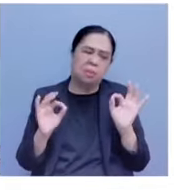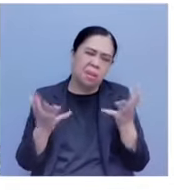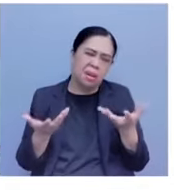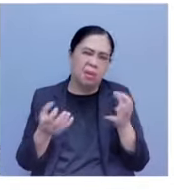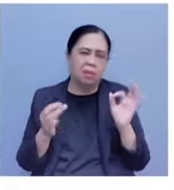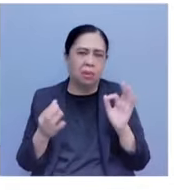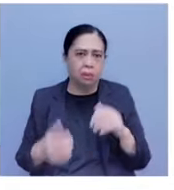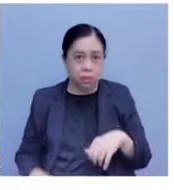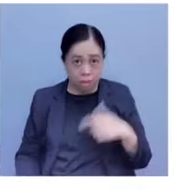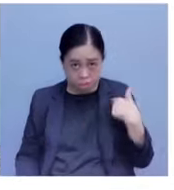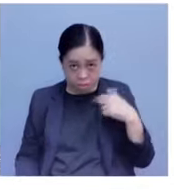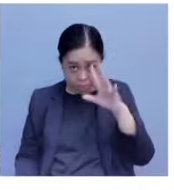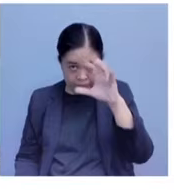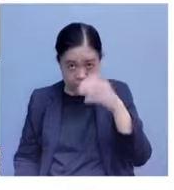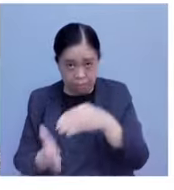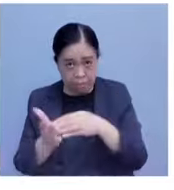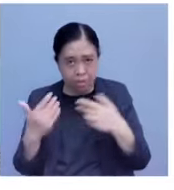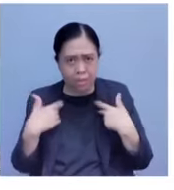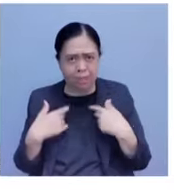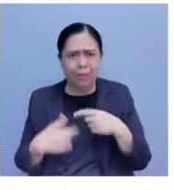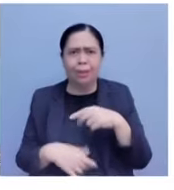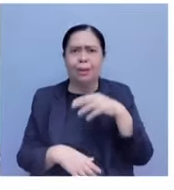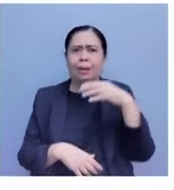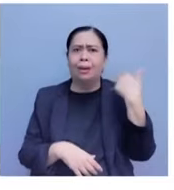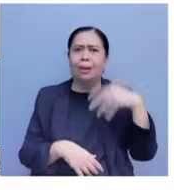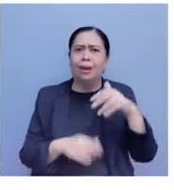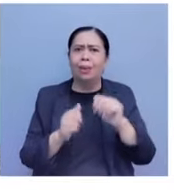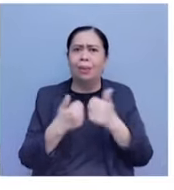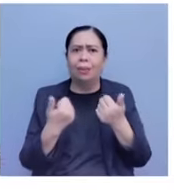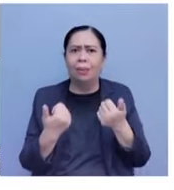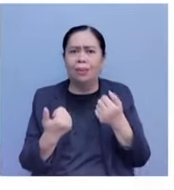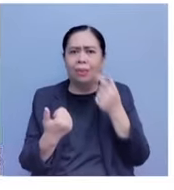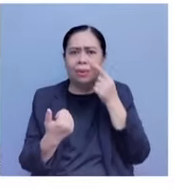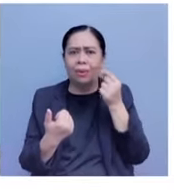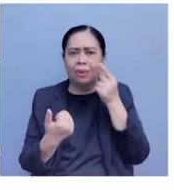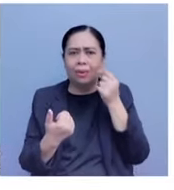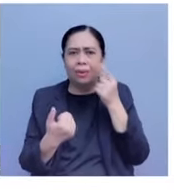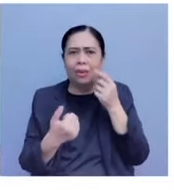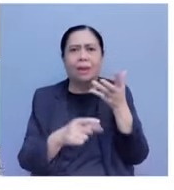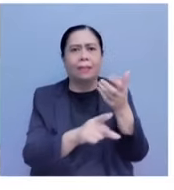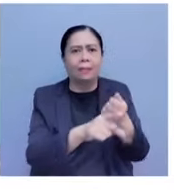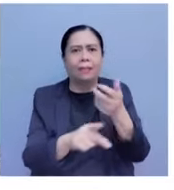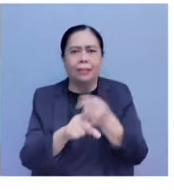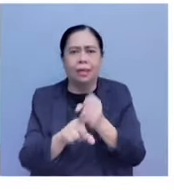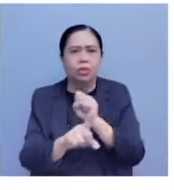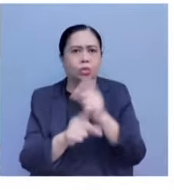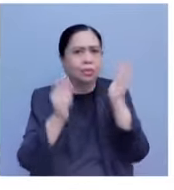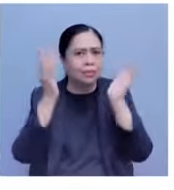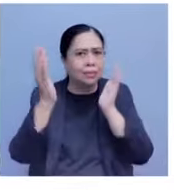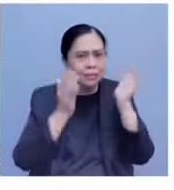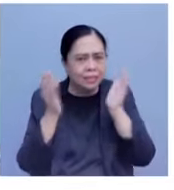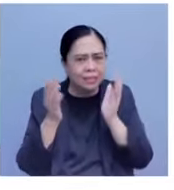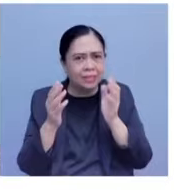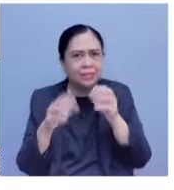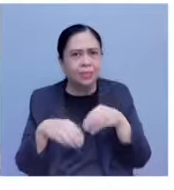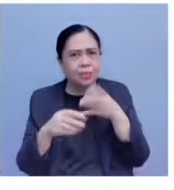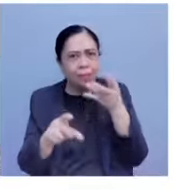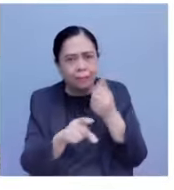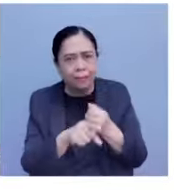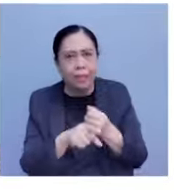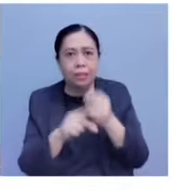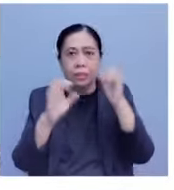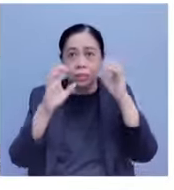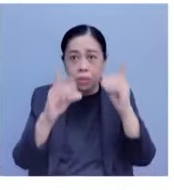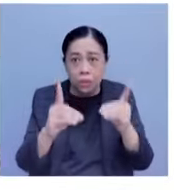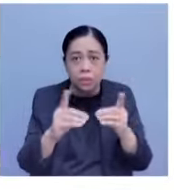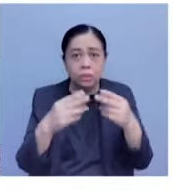have 500 billion. That is the gut, Carmina. It will impact on social services. It will impact on